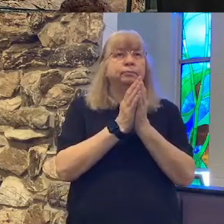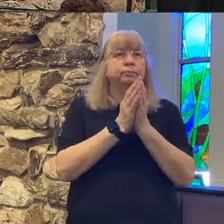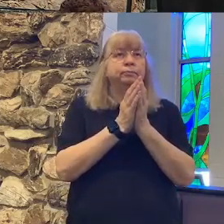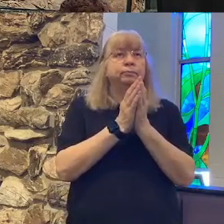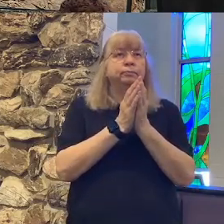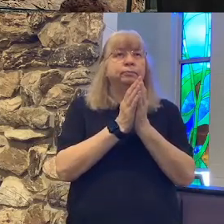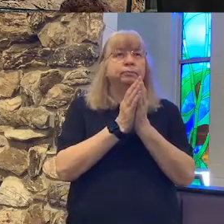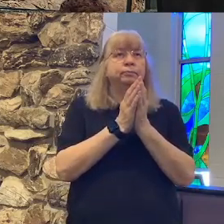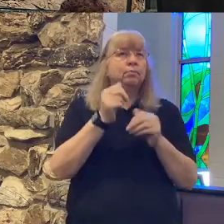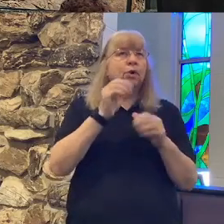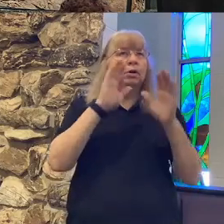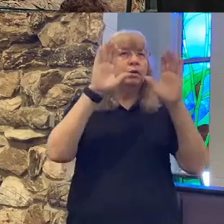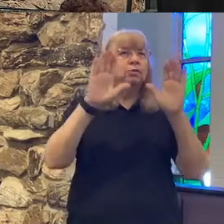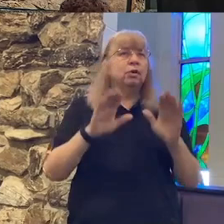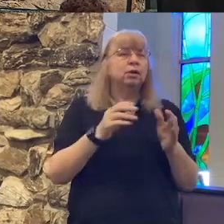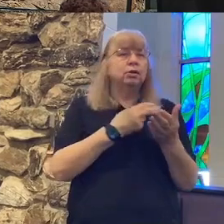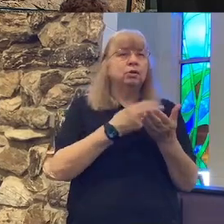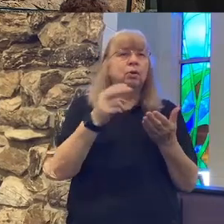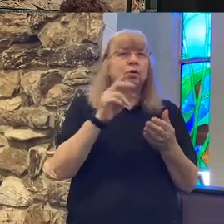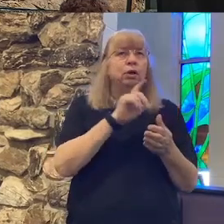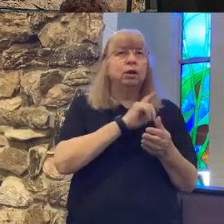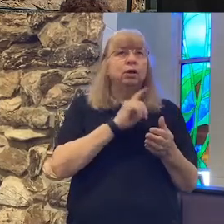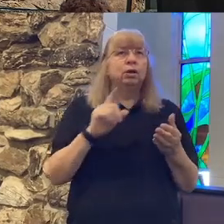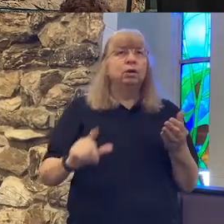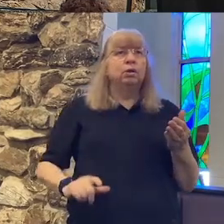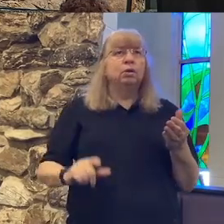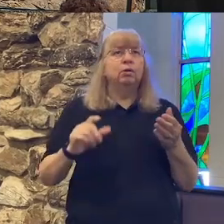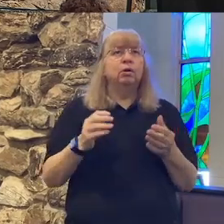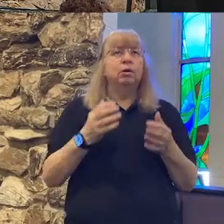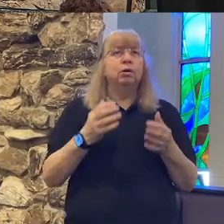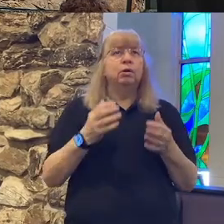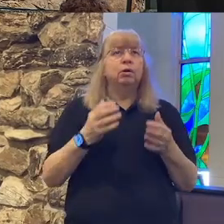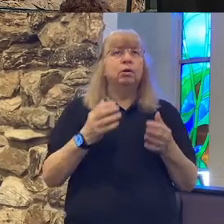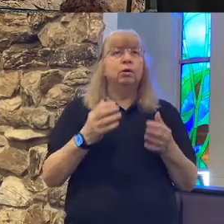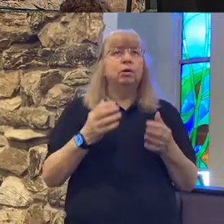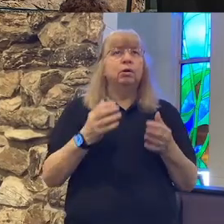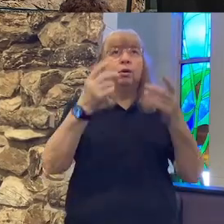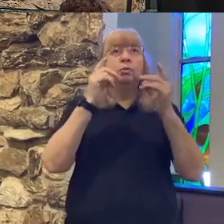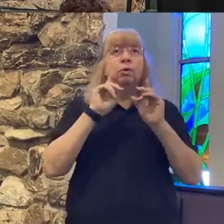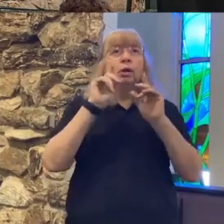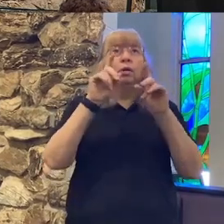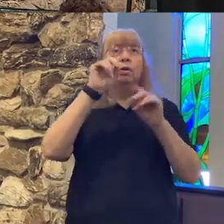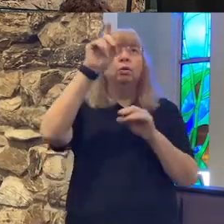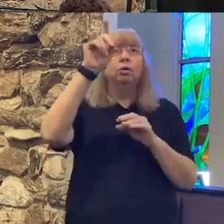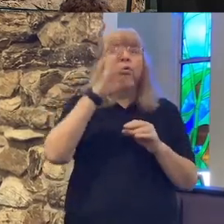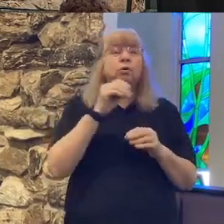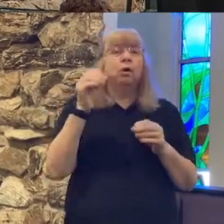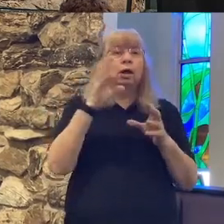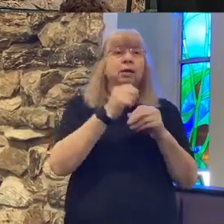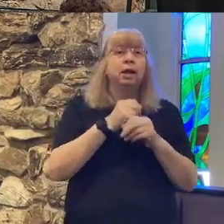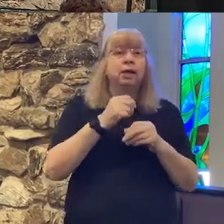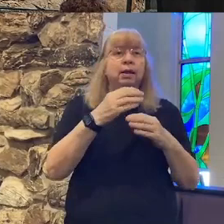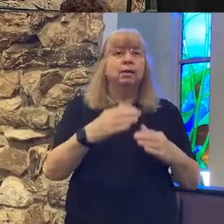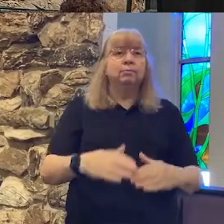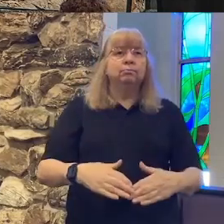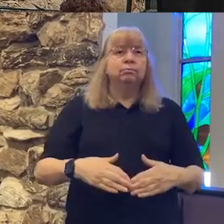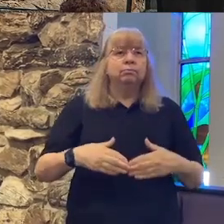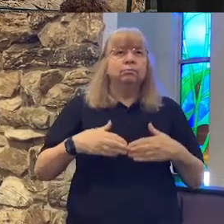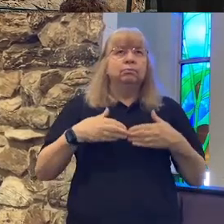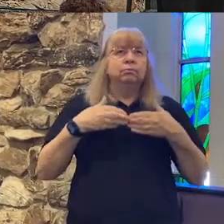Most gracious and holy Lord, today we come to you and take that deep breath,